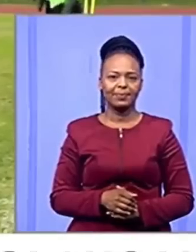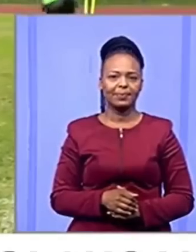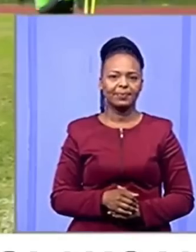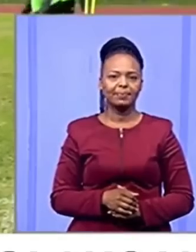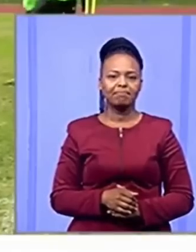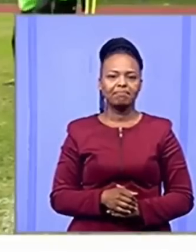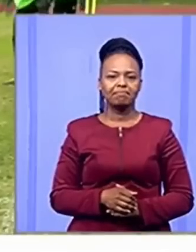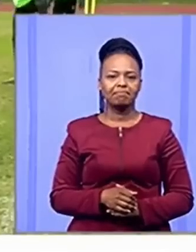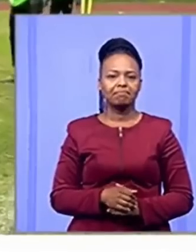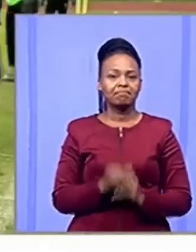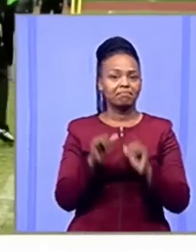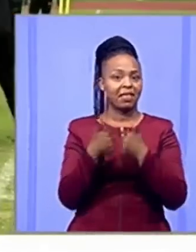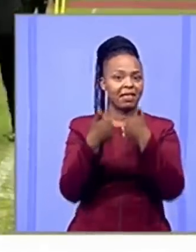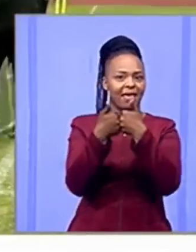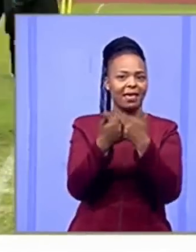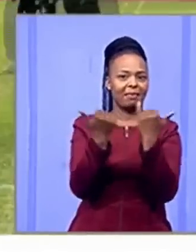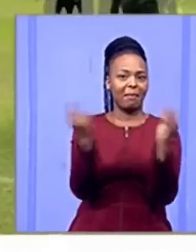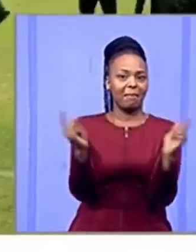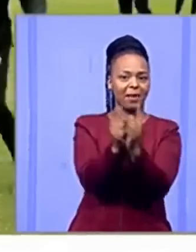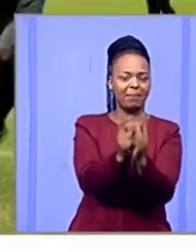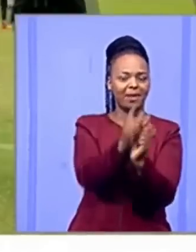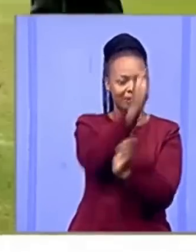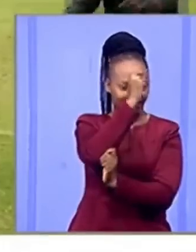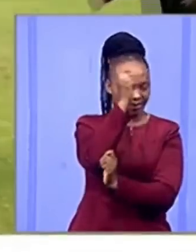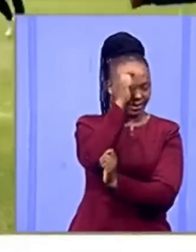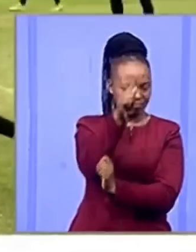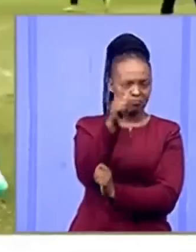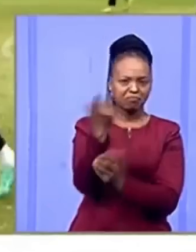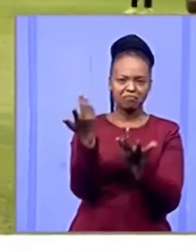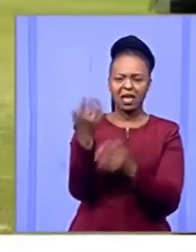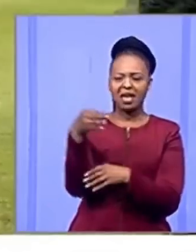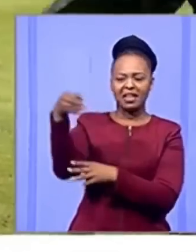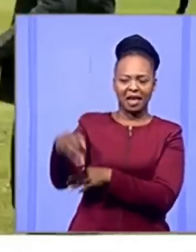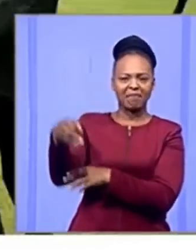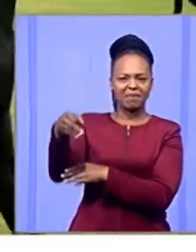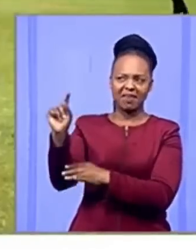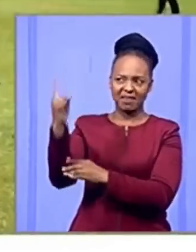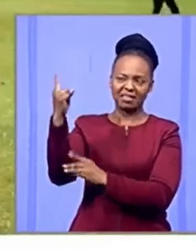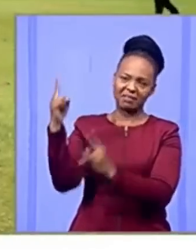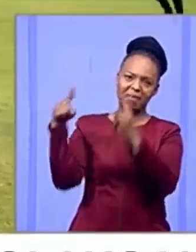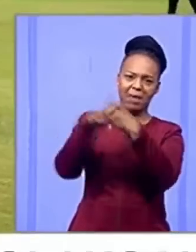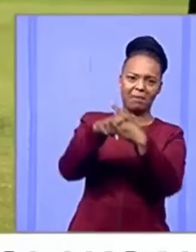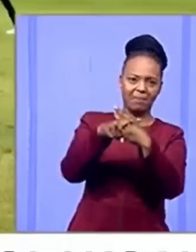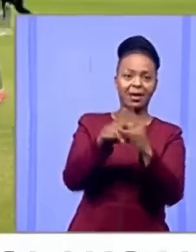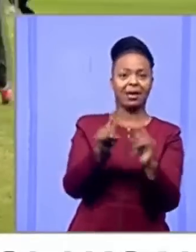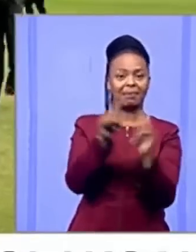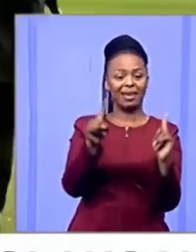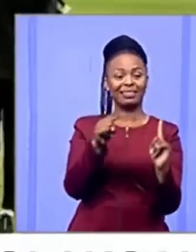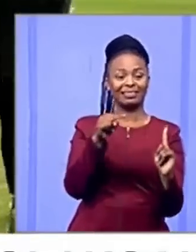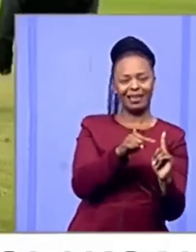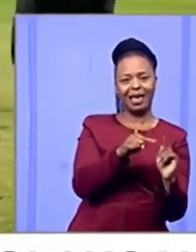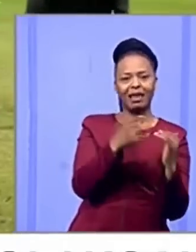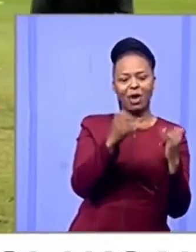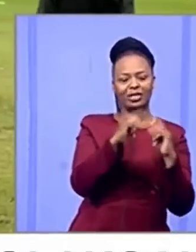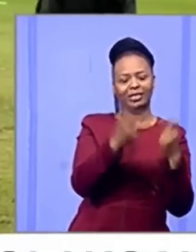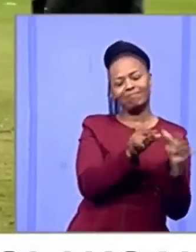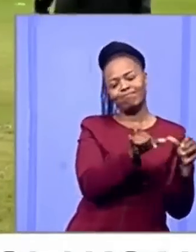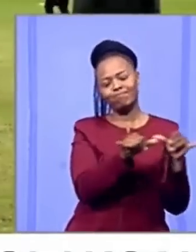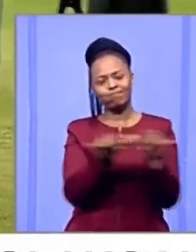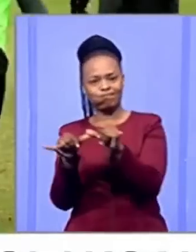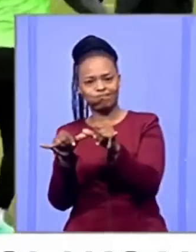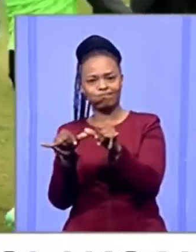Mo papading ya bona ya pele Bafana ba dumeletše Namibia go nweša pele e fela ba kgona go lekantšha dino. Papading